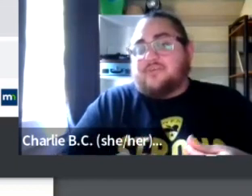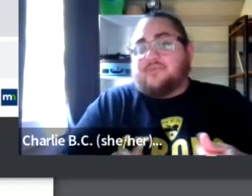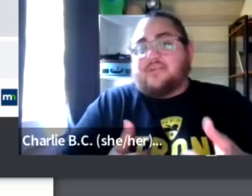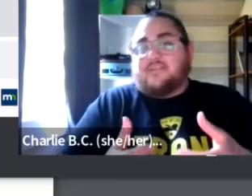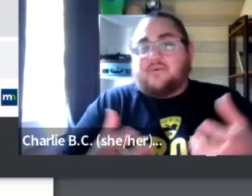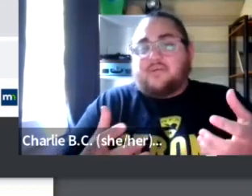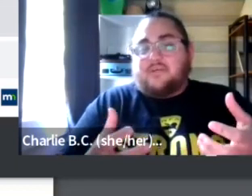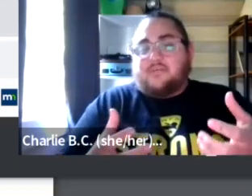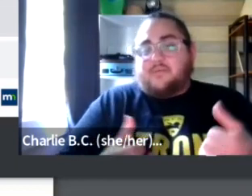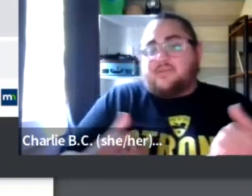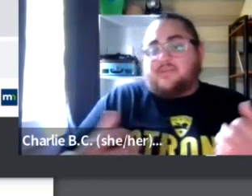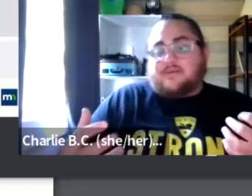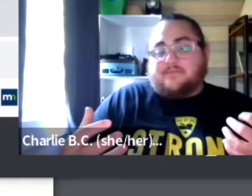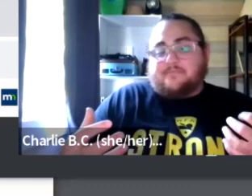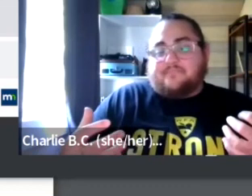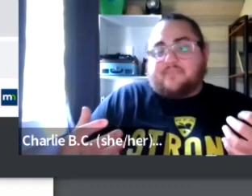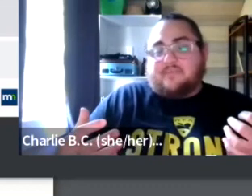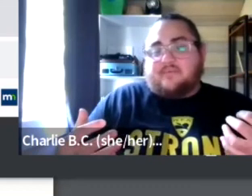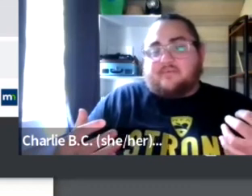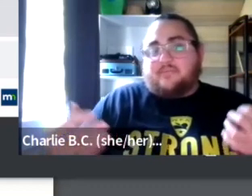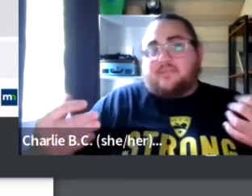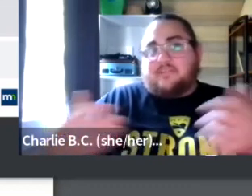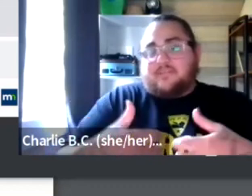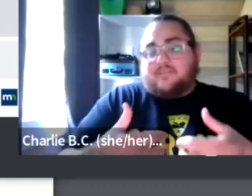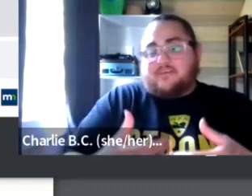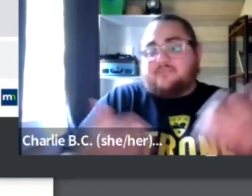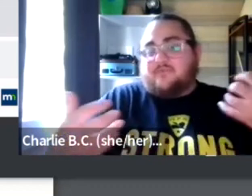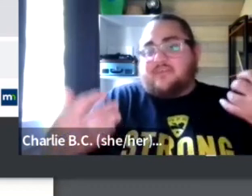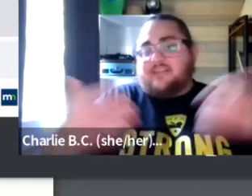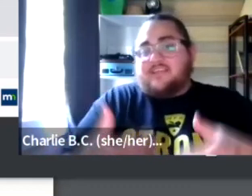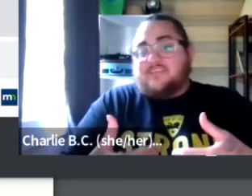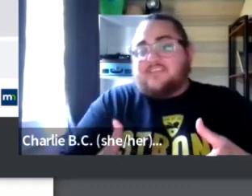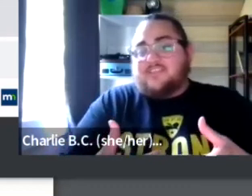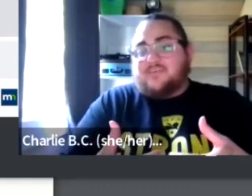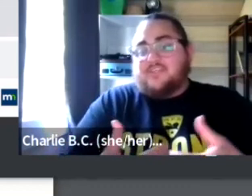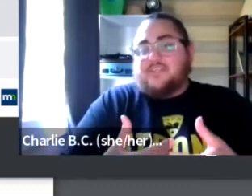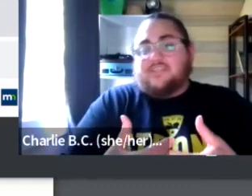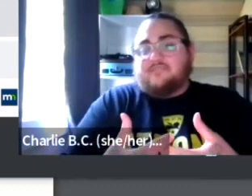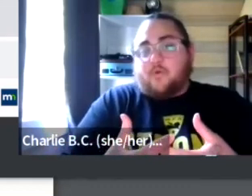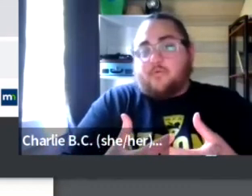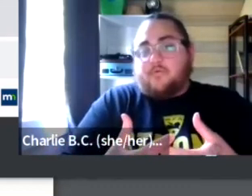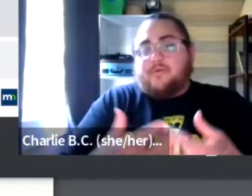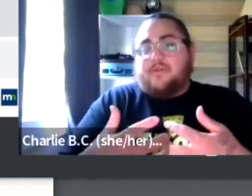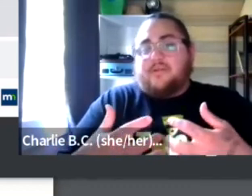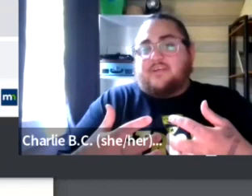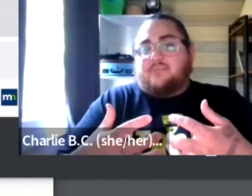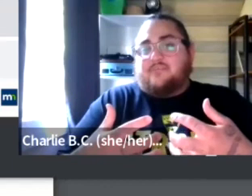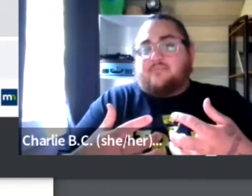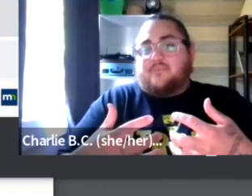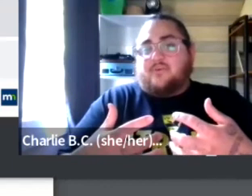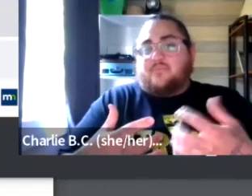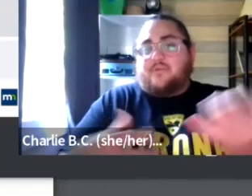hosting arrangement, right? So maybe the placement of or that living situation isn't formal, but